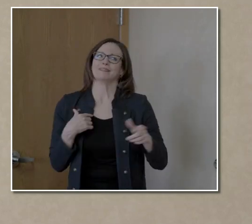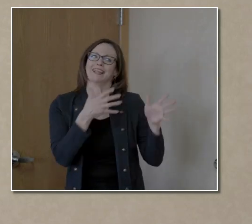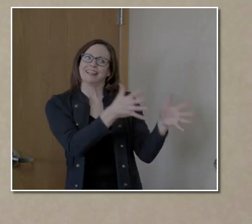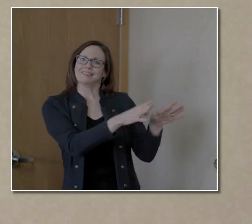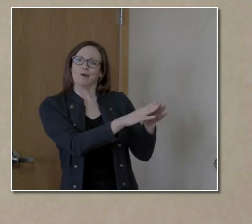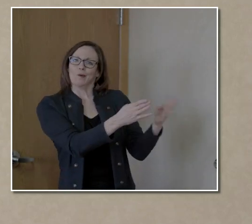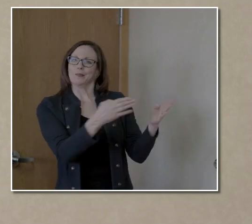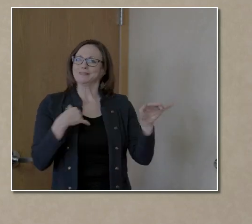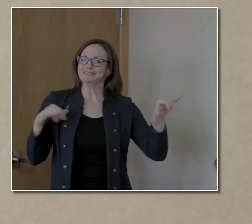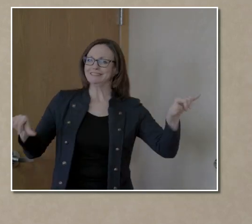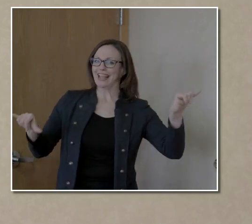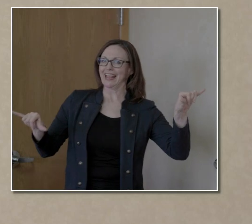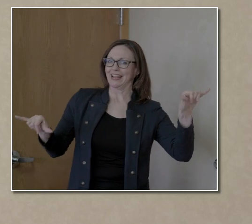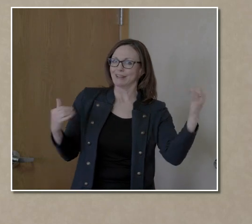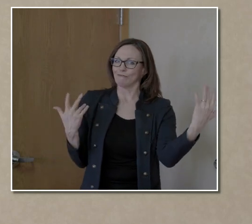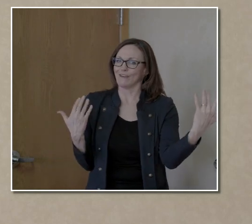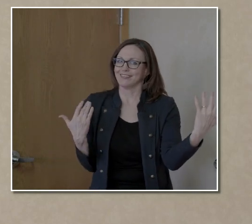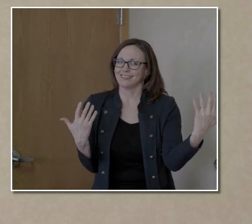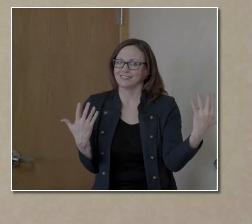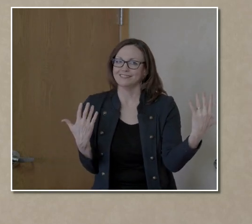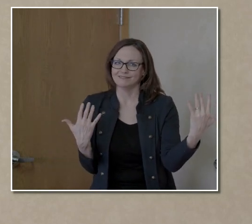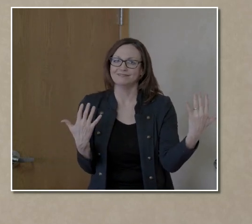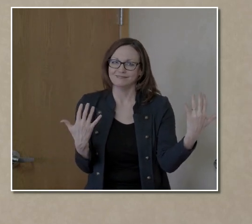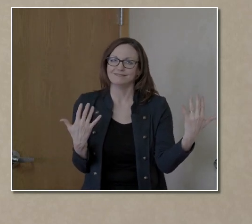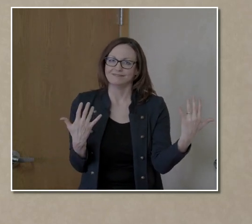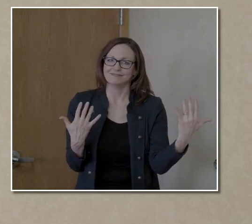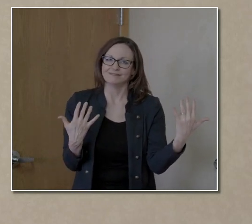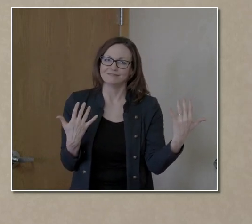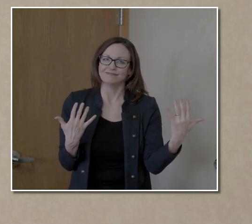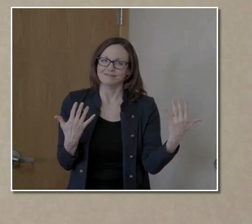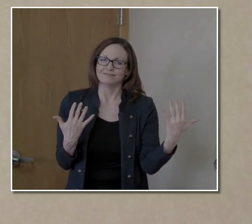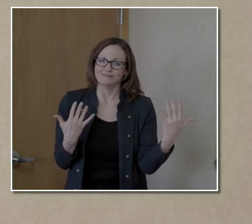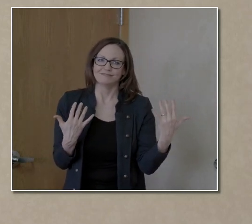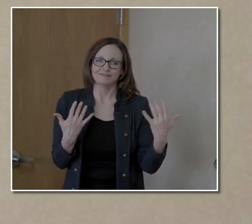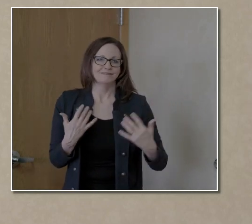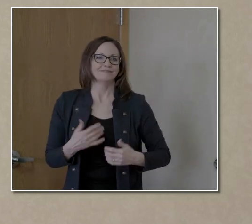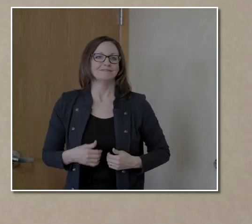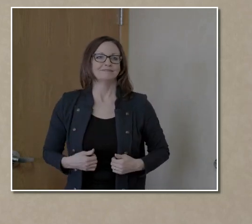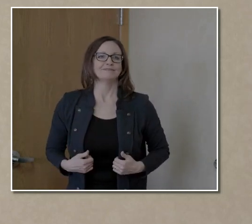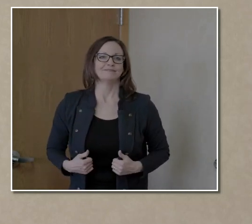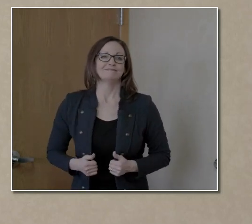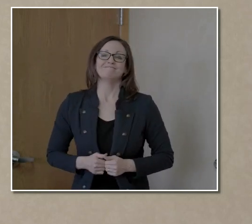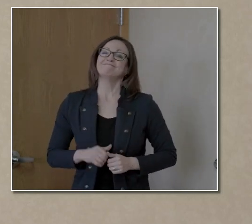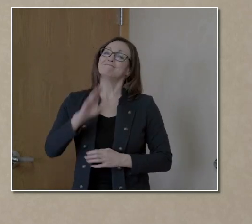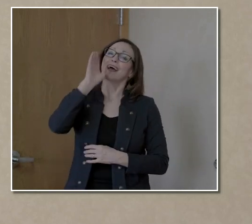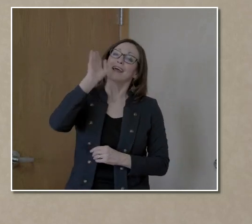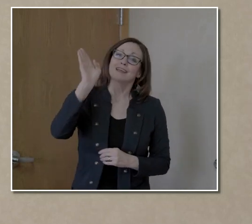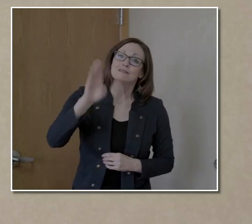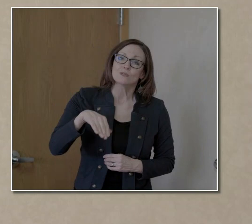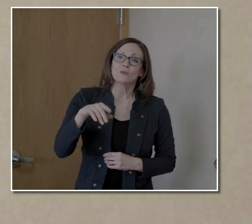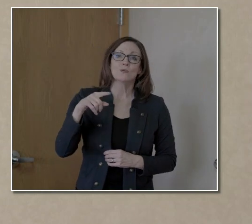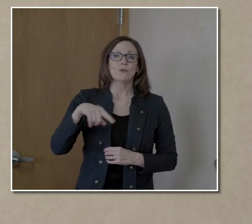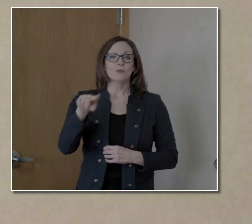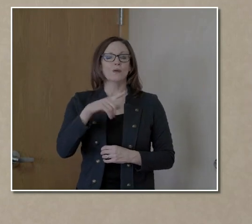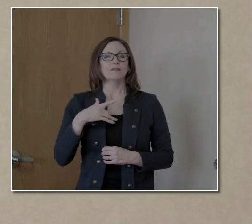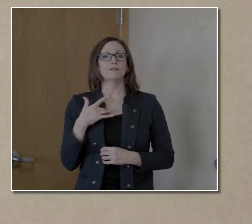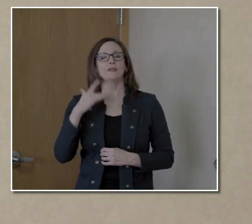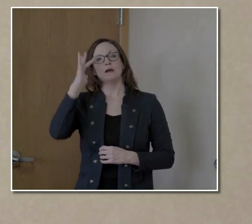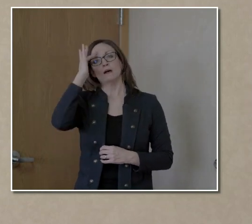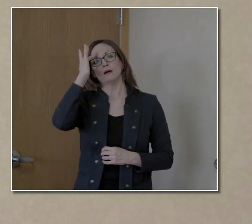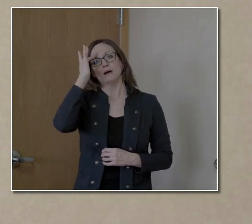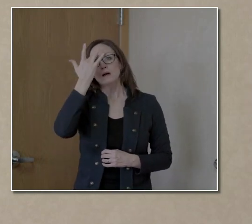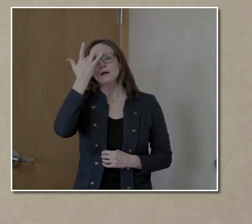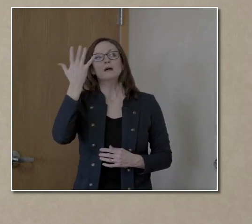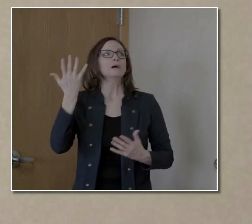If things are calm, open the door a little bit more, open up our businesses and services a little bit more, see